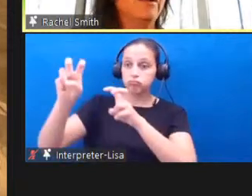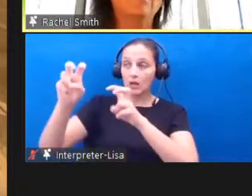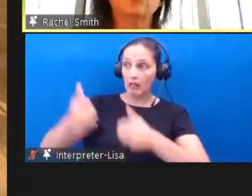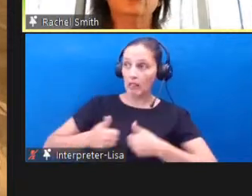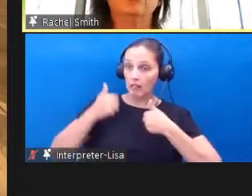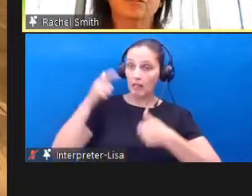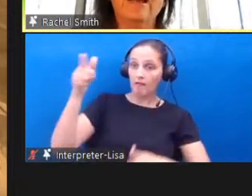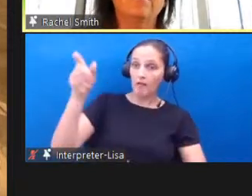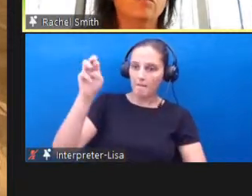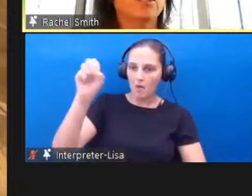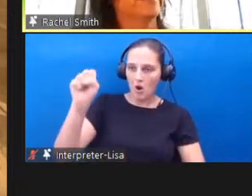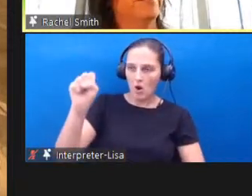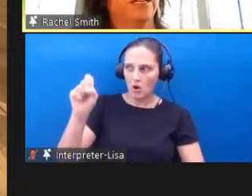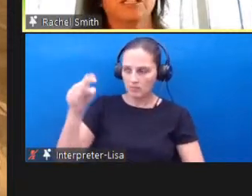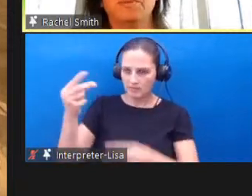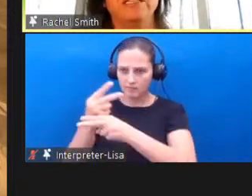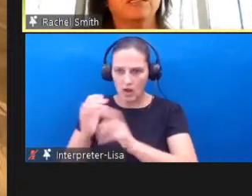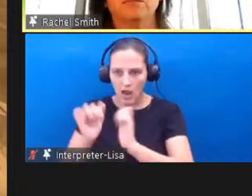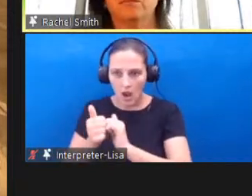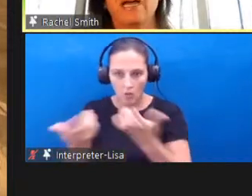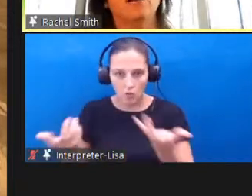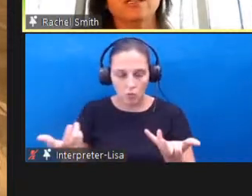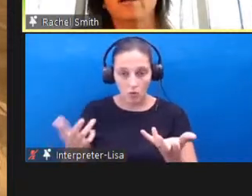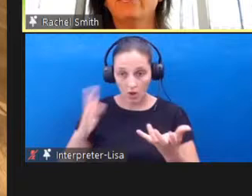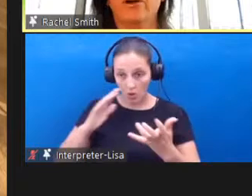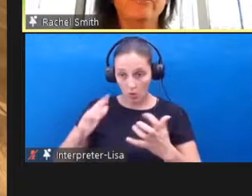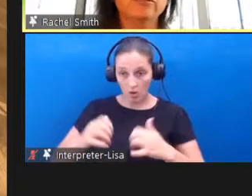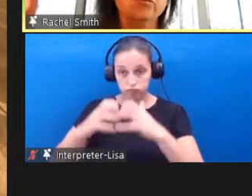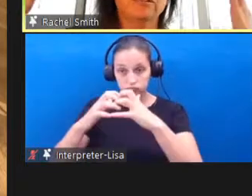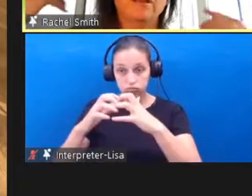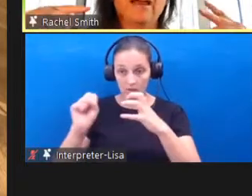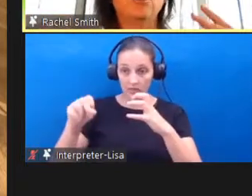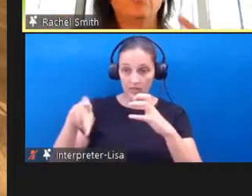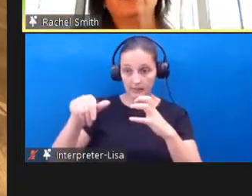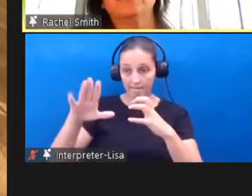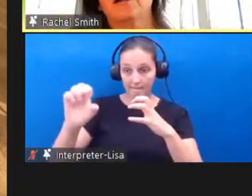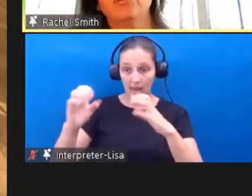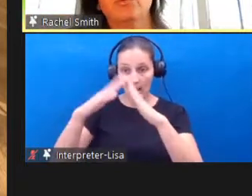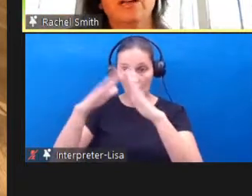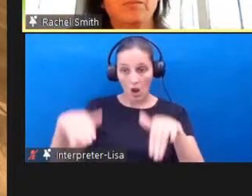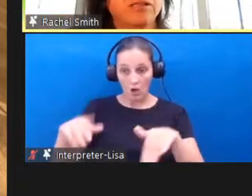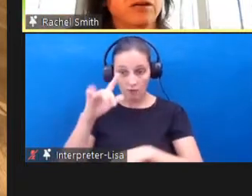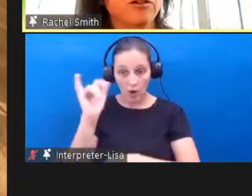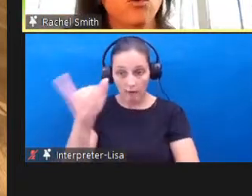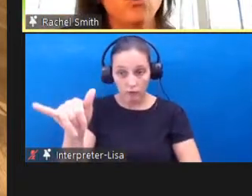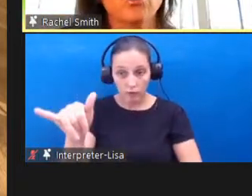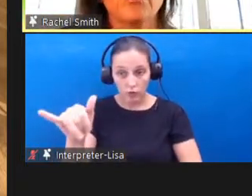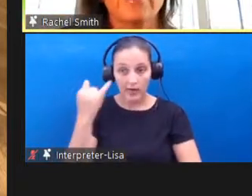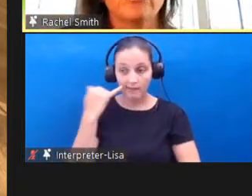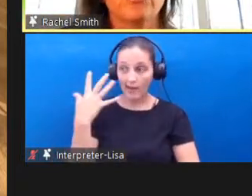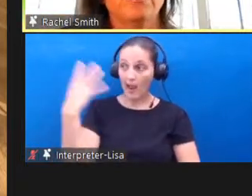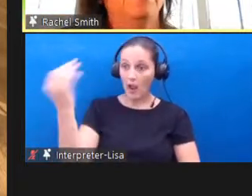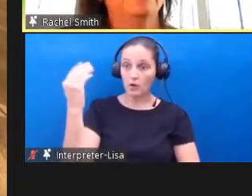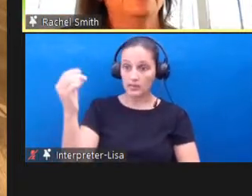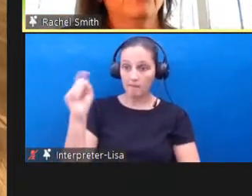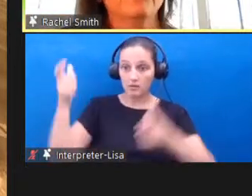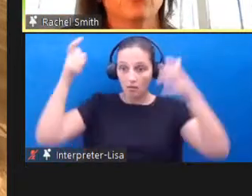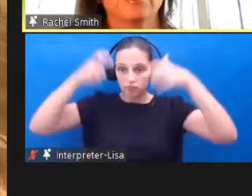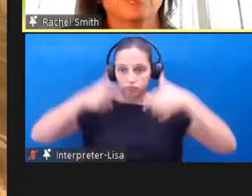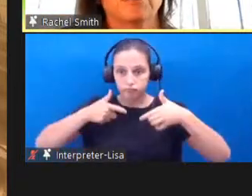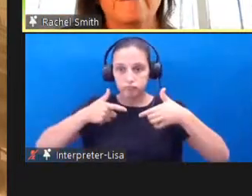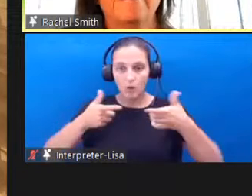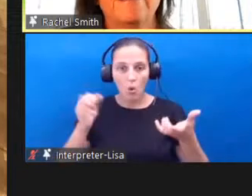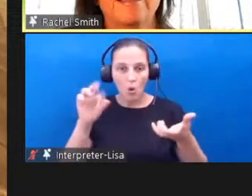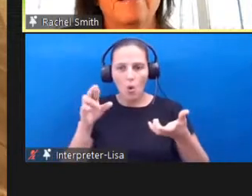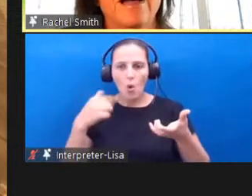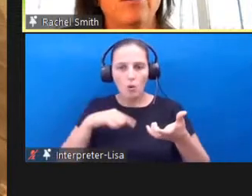about how we're going to do that. Are we going to live in a space house forever and going outside with helmets on, or are we ever going to be able to terraform